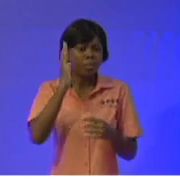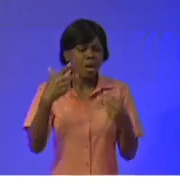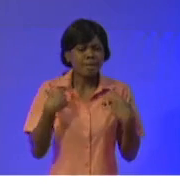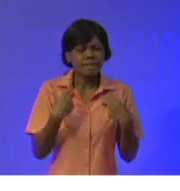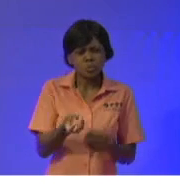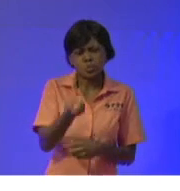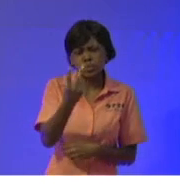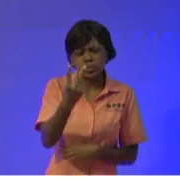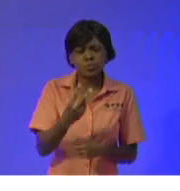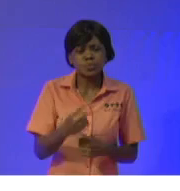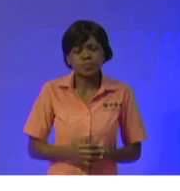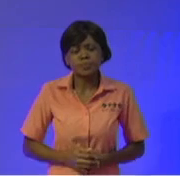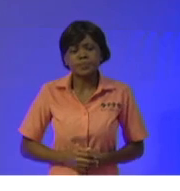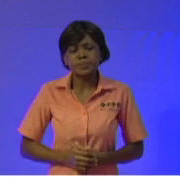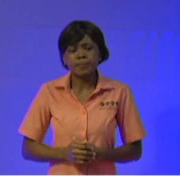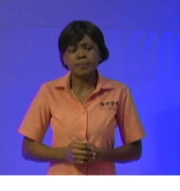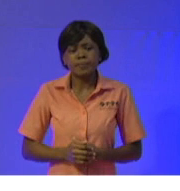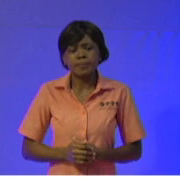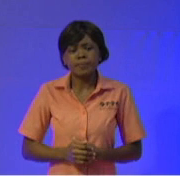603,828. There have been